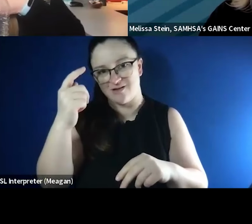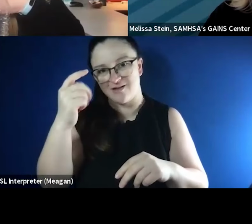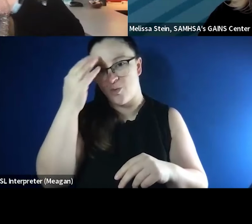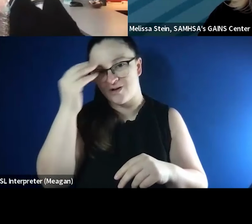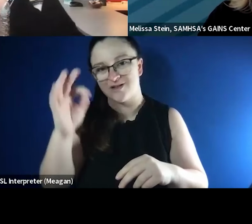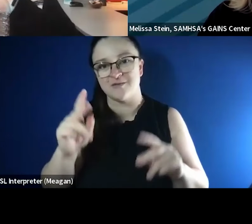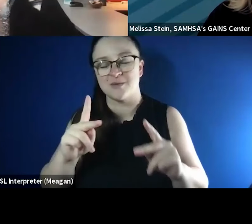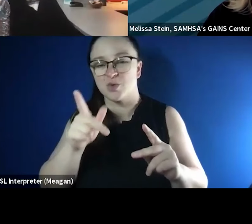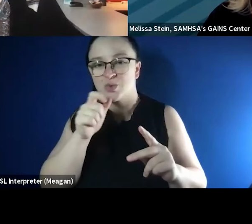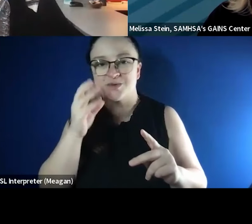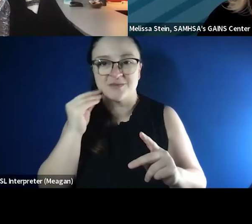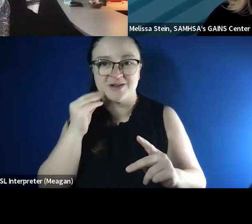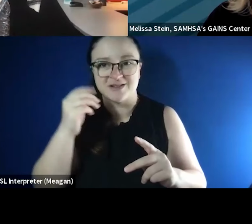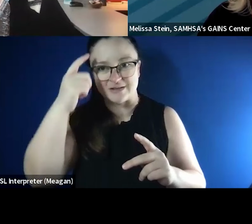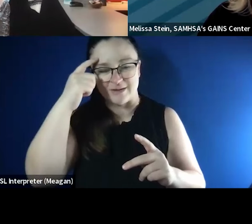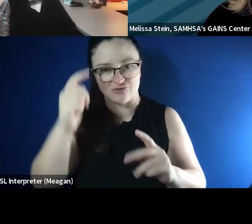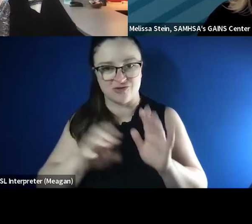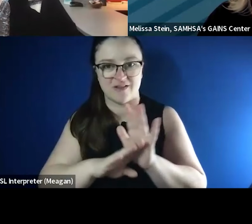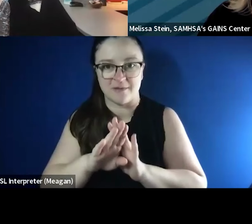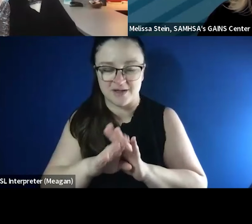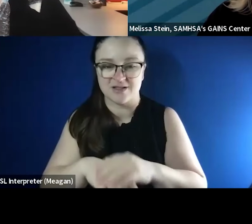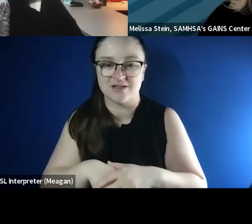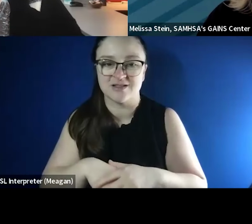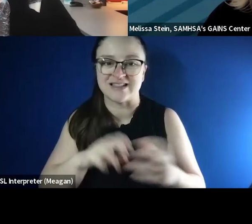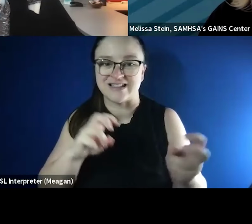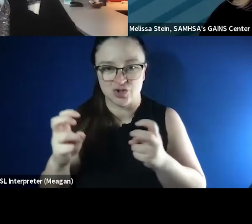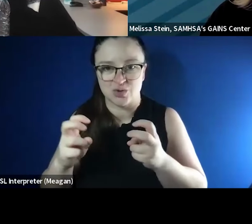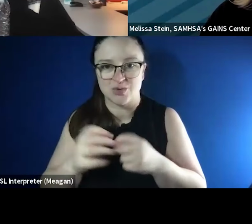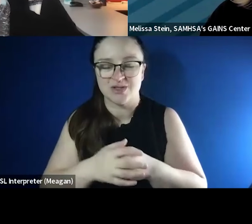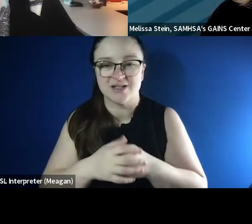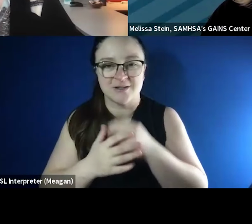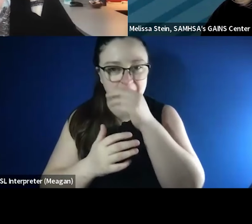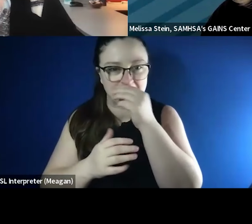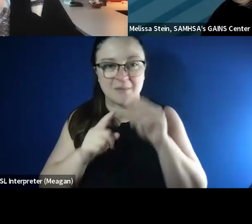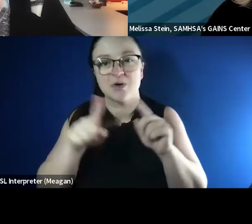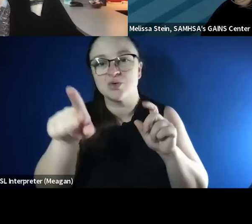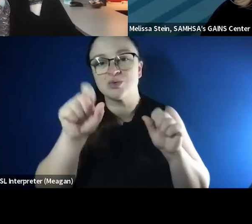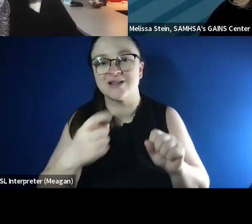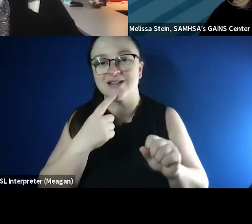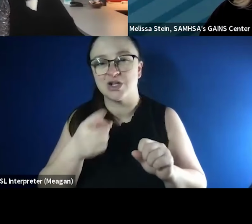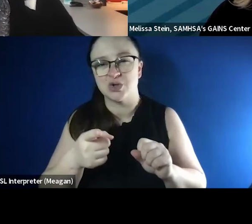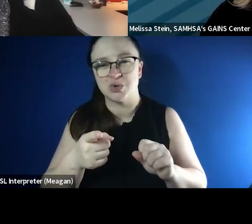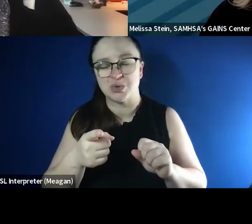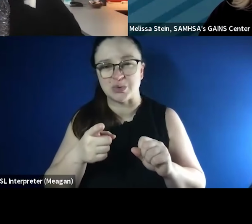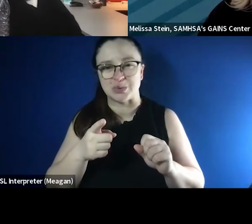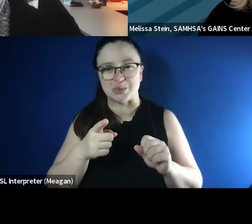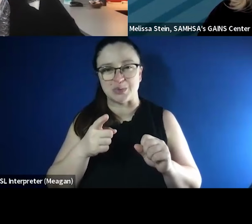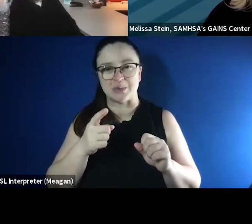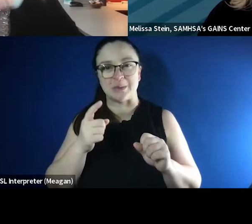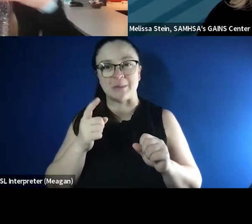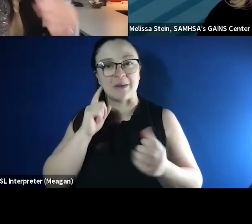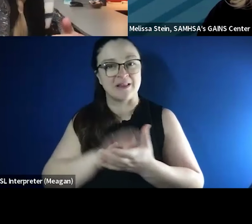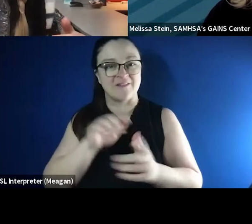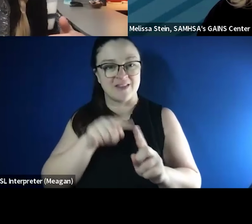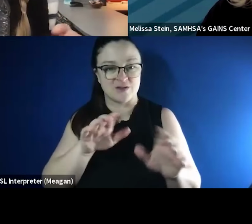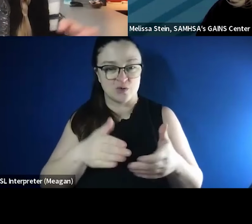just collude or complicate the issue, which is to say, you're anticipating a population being successful upon reentry.